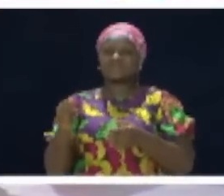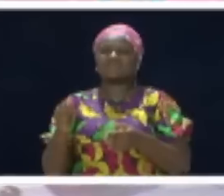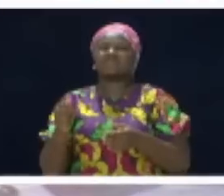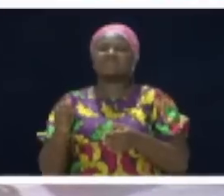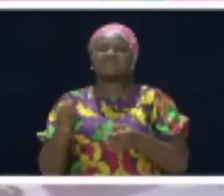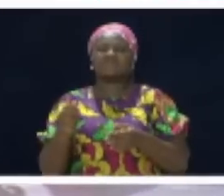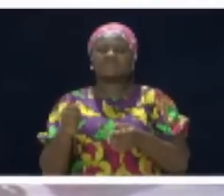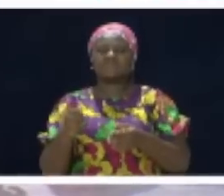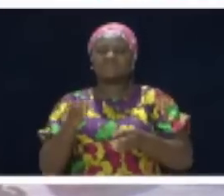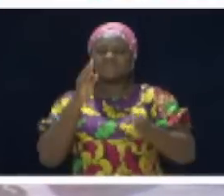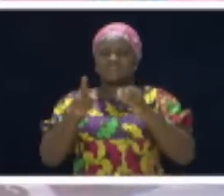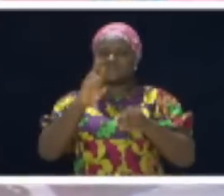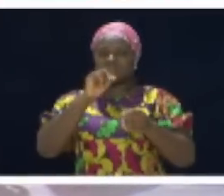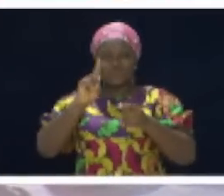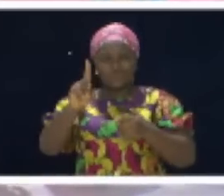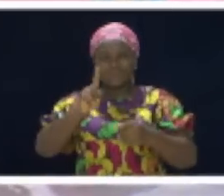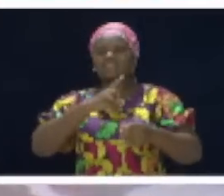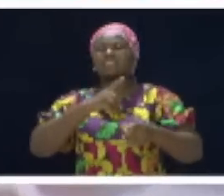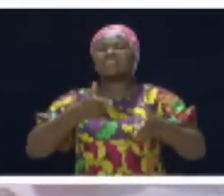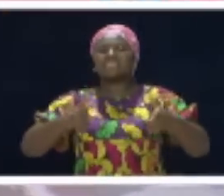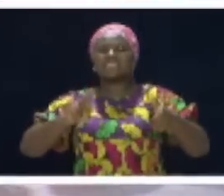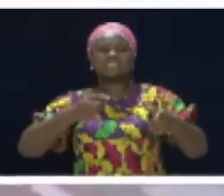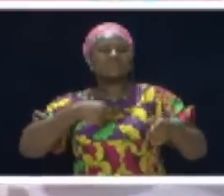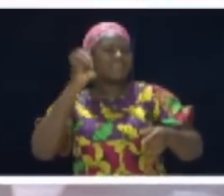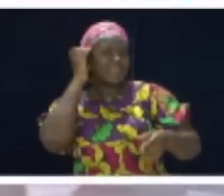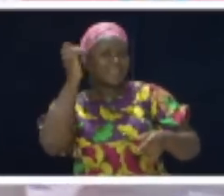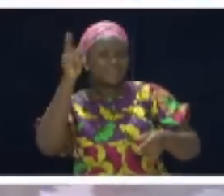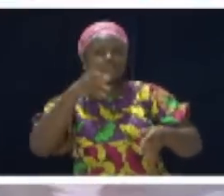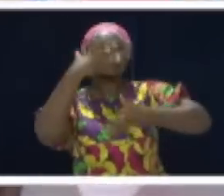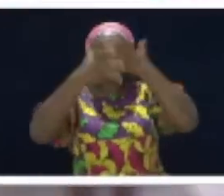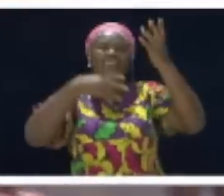If you are the one, let me hear you shout hallelujah.